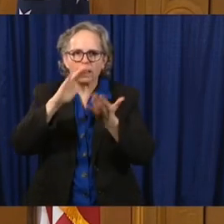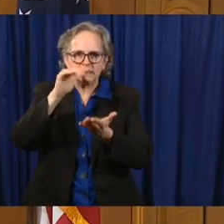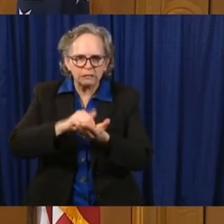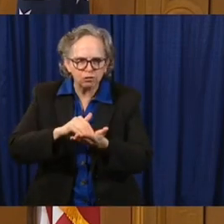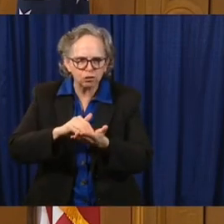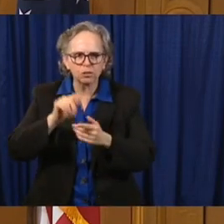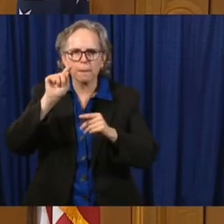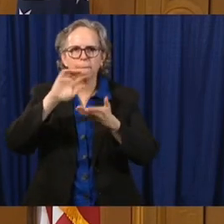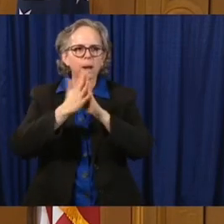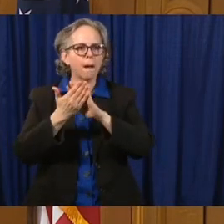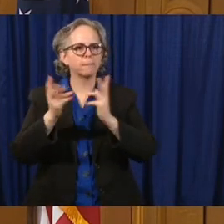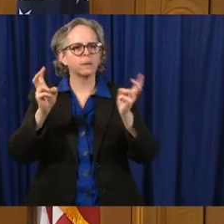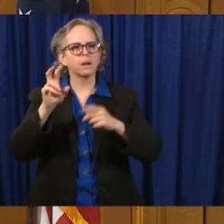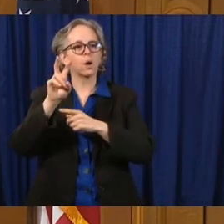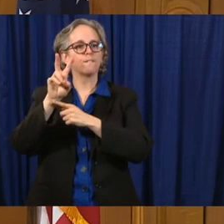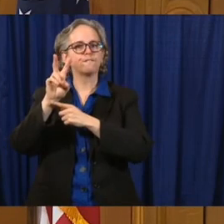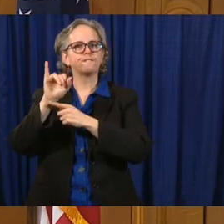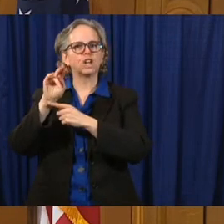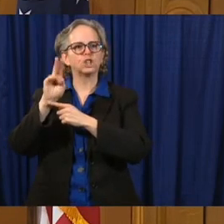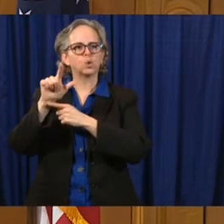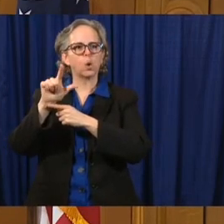center space.